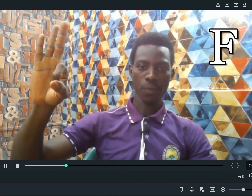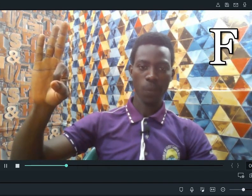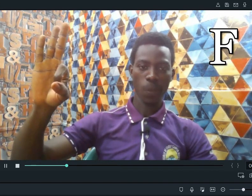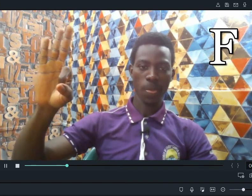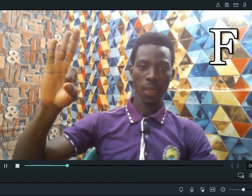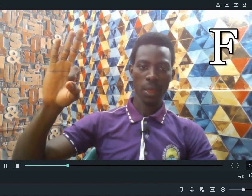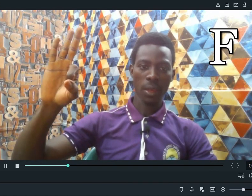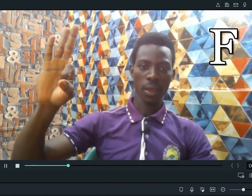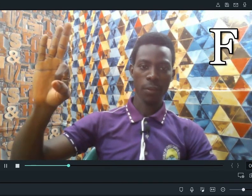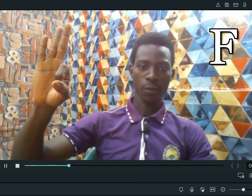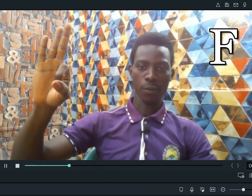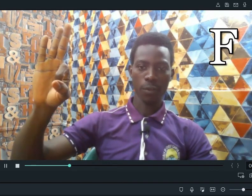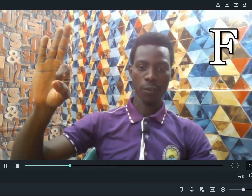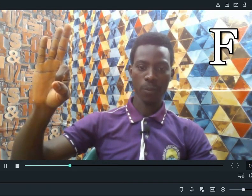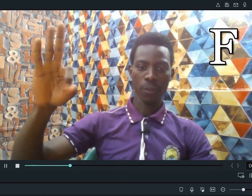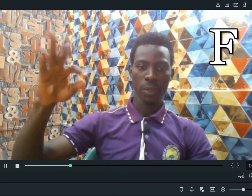F,